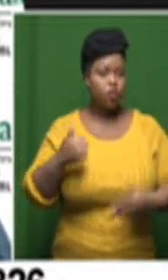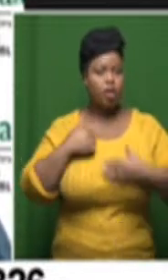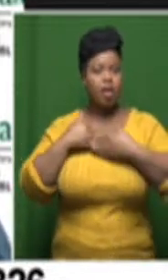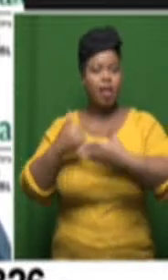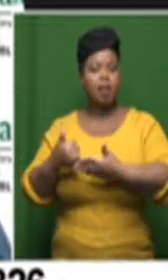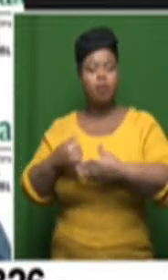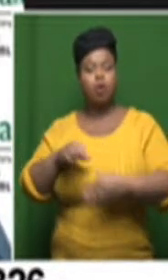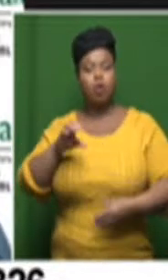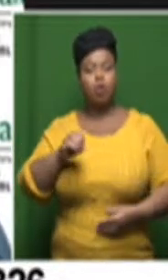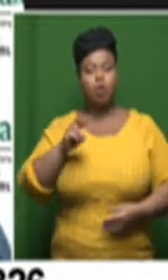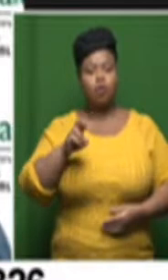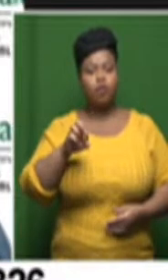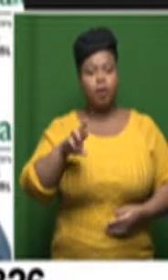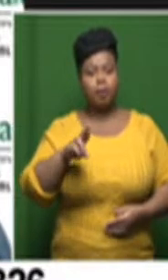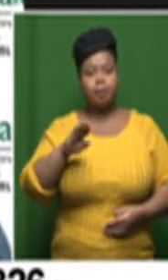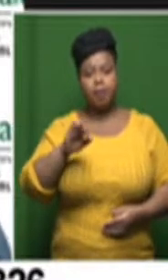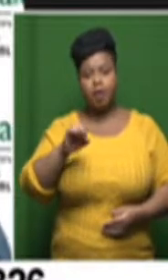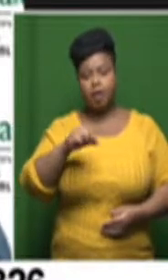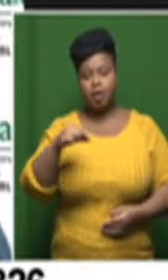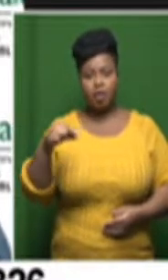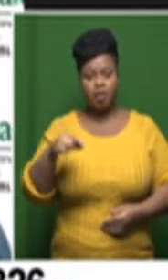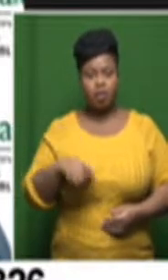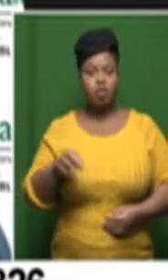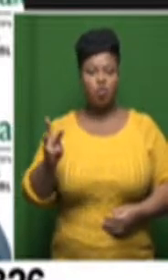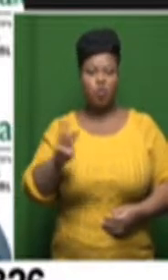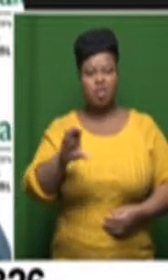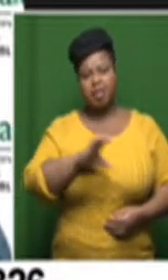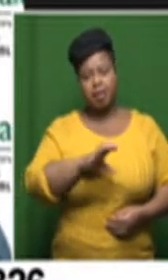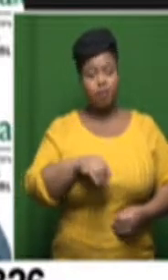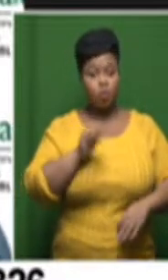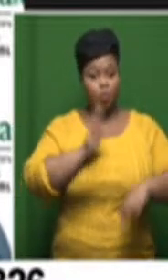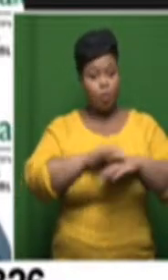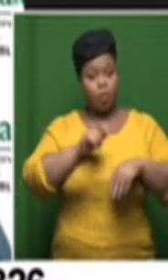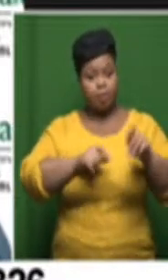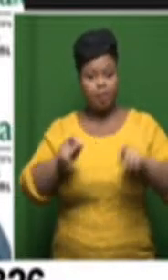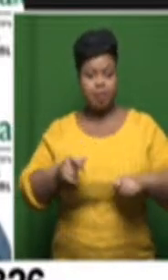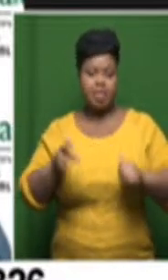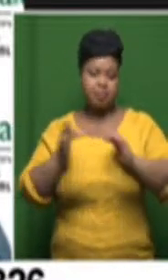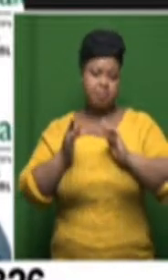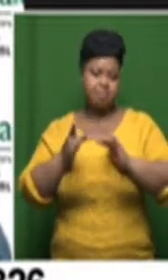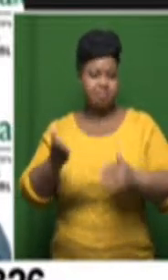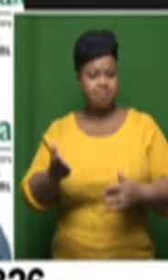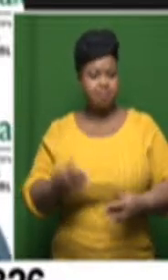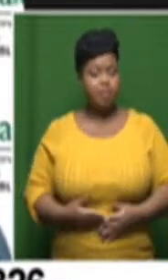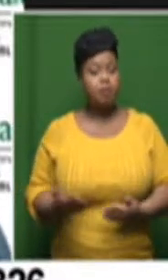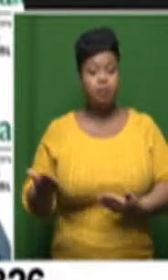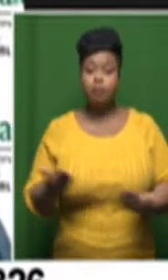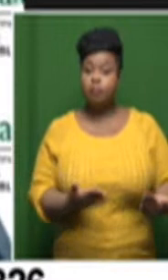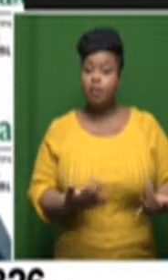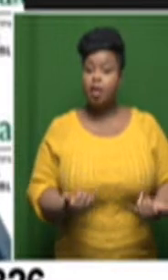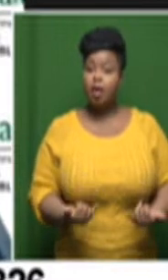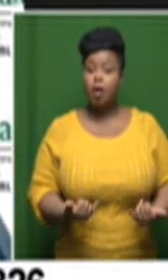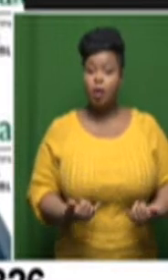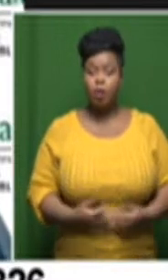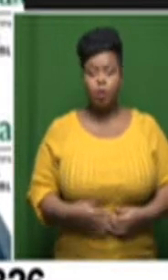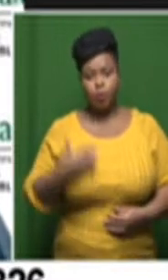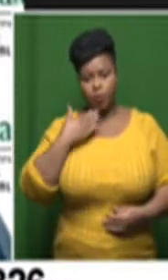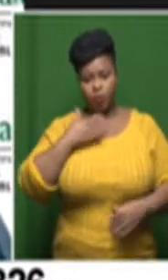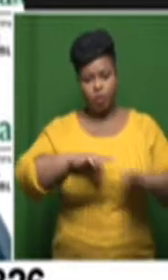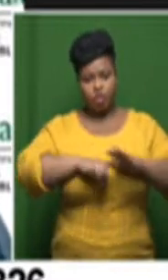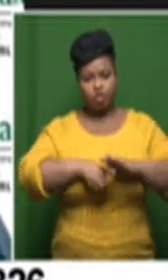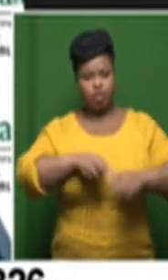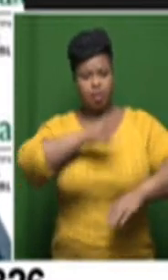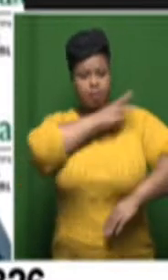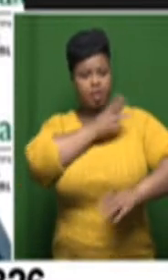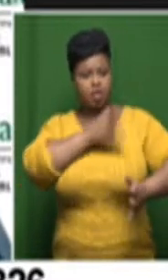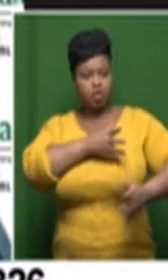the Overberg district in the Western Cape to reach as many people as possible. So I'm going to call upon the district